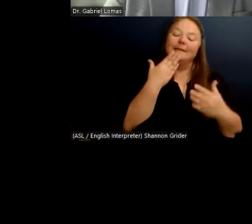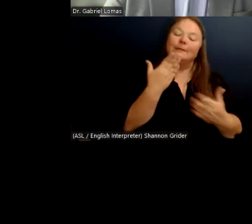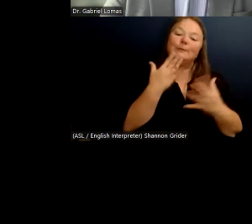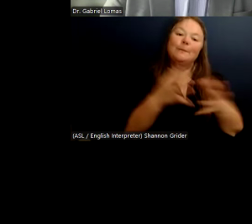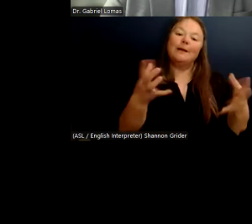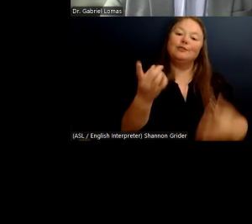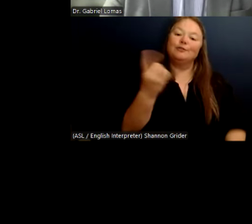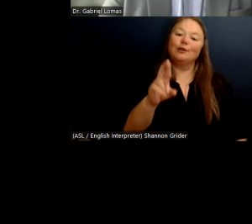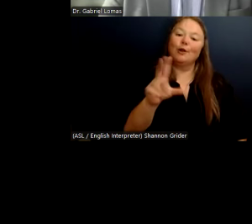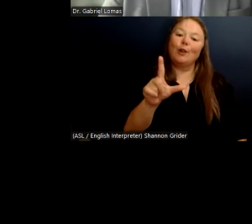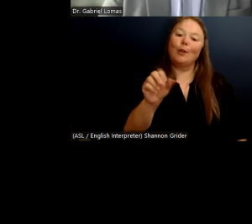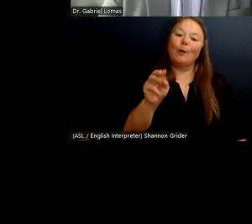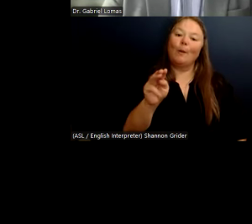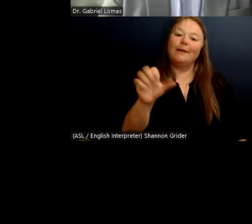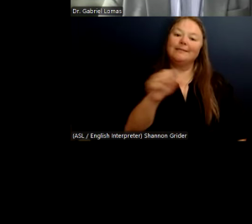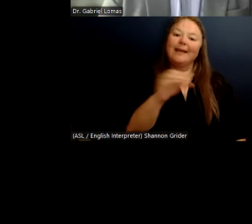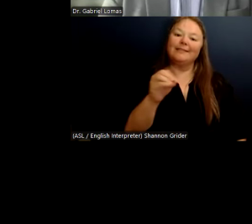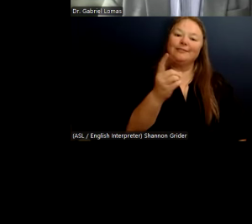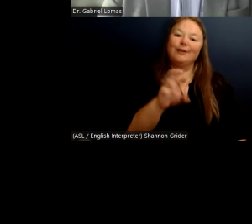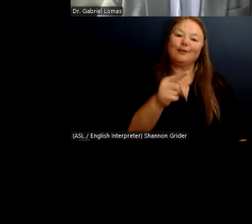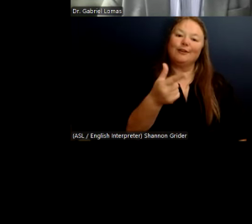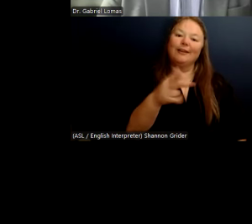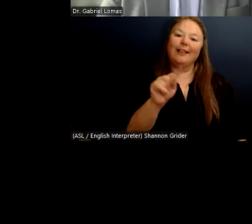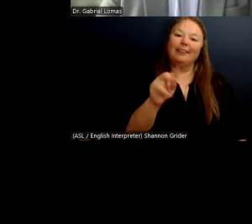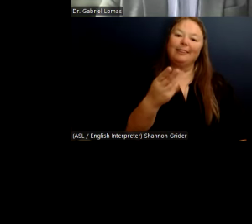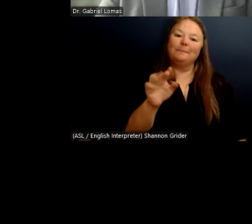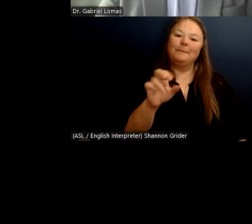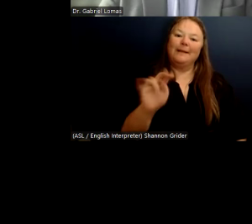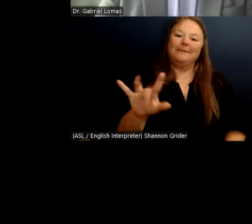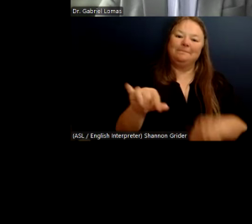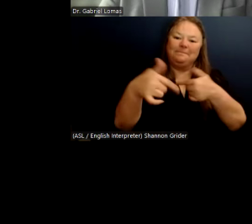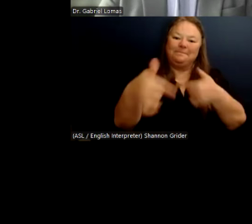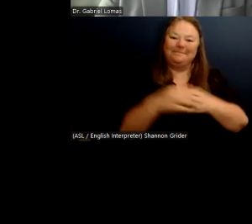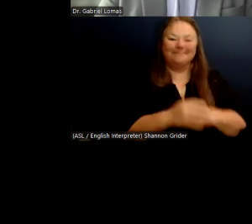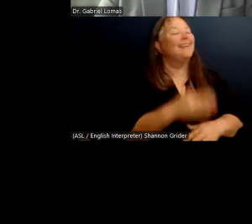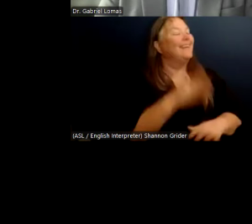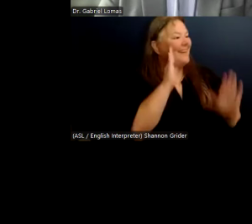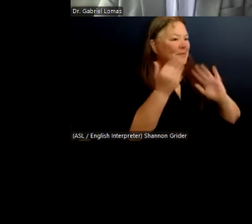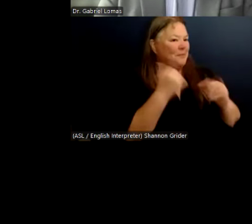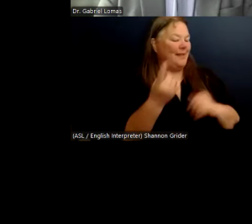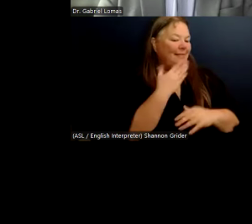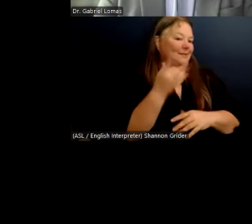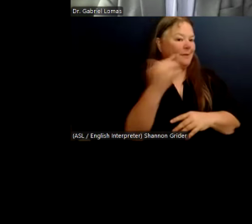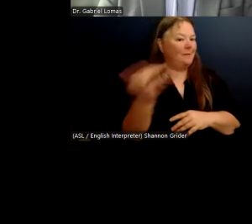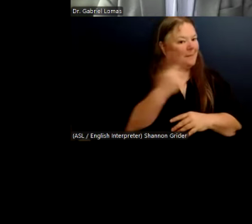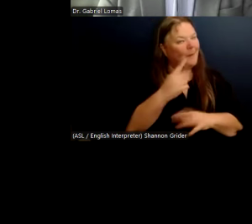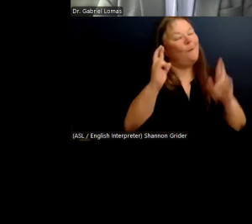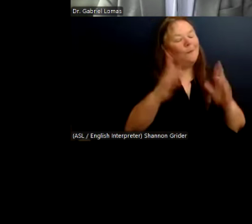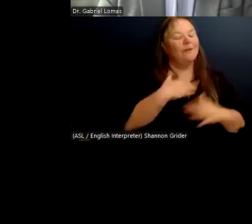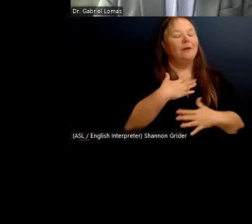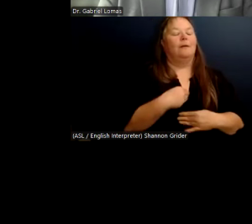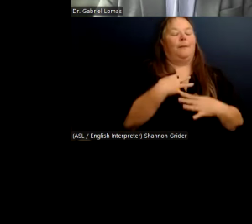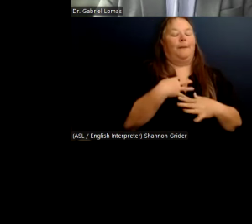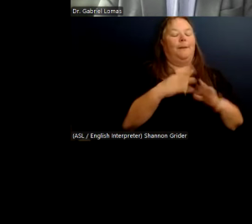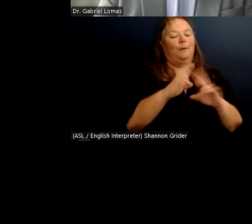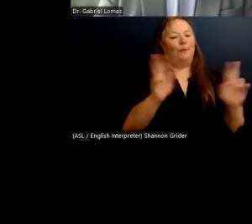Dr. Lomas and Dr. Guthman. Well, hi, everybody. Thanks for coming back. I hope you guys got refreshed there for